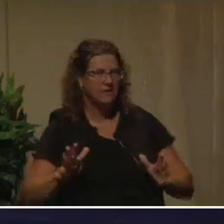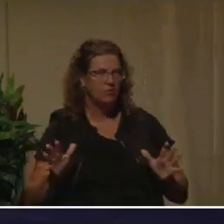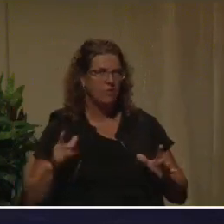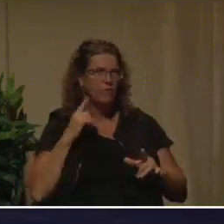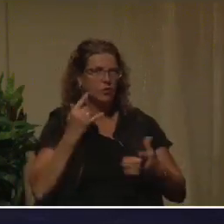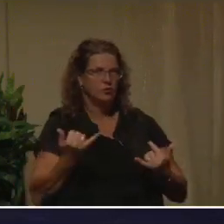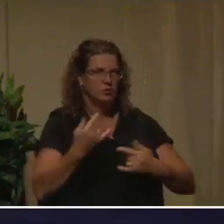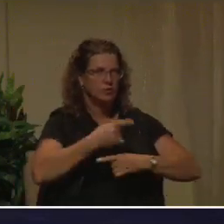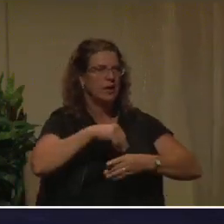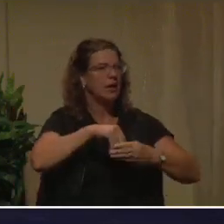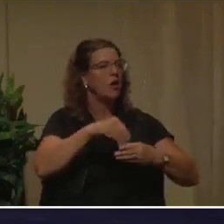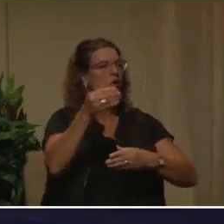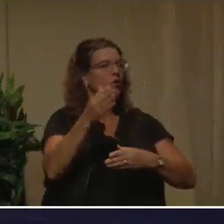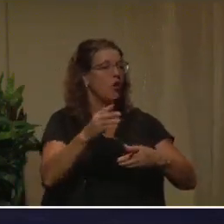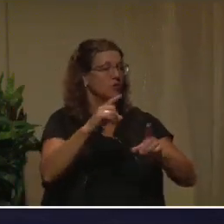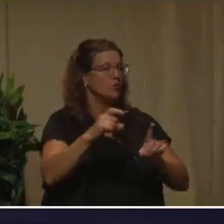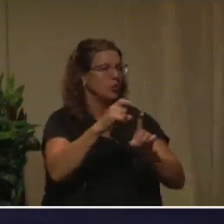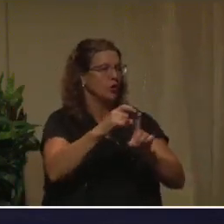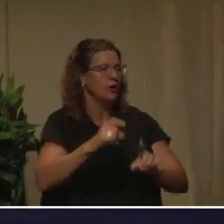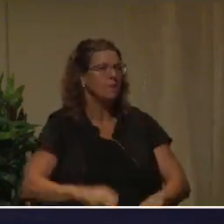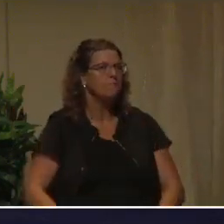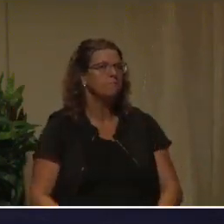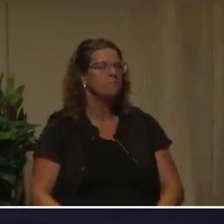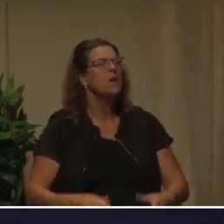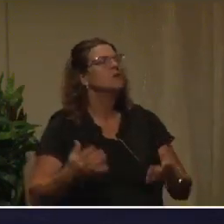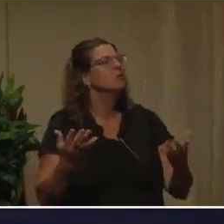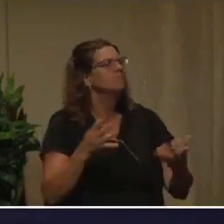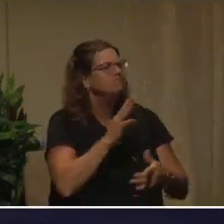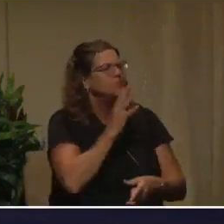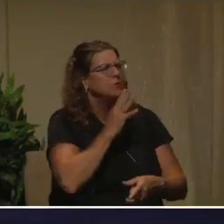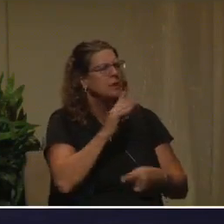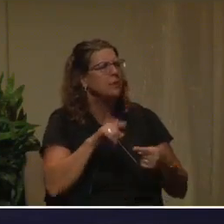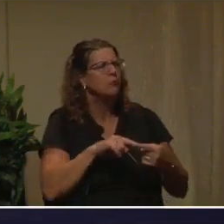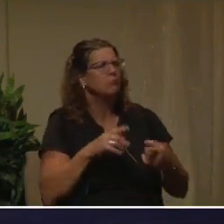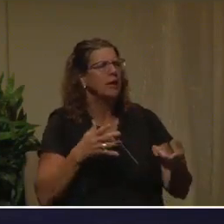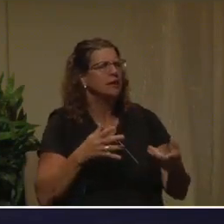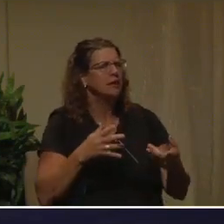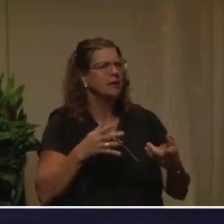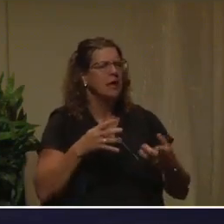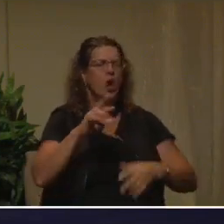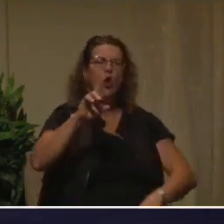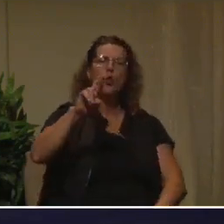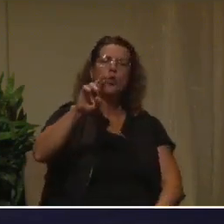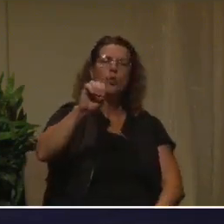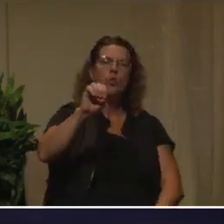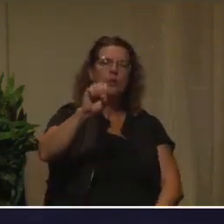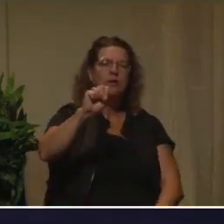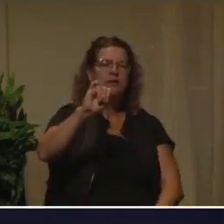Word. So as I mentioned a moment ago, we're talking about resilience.